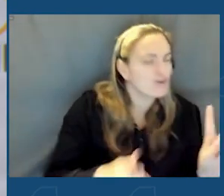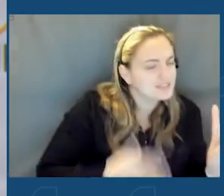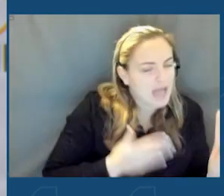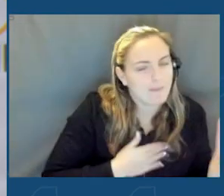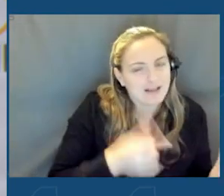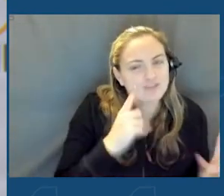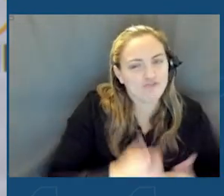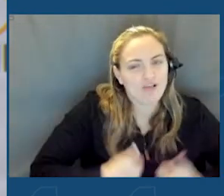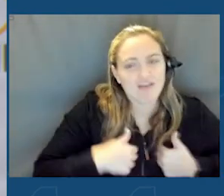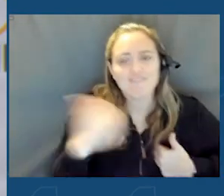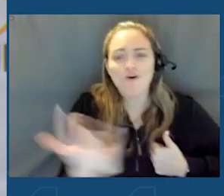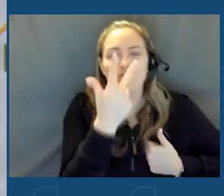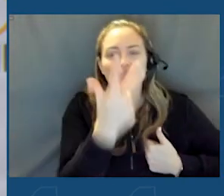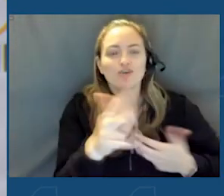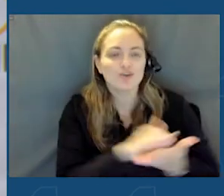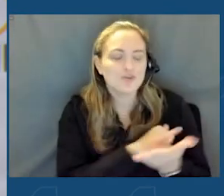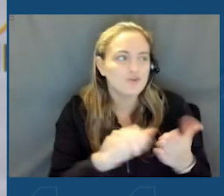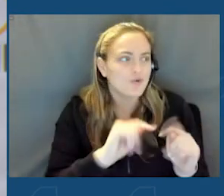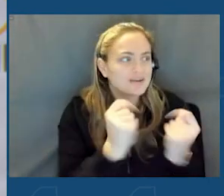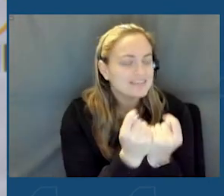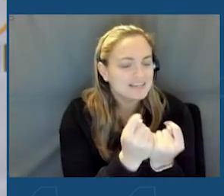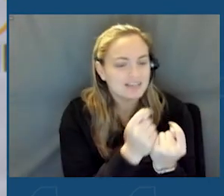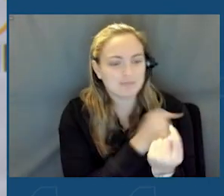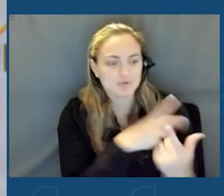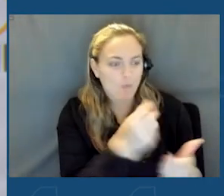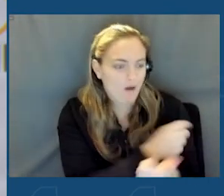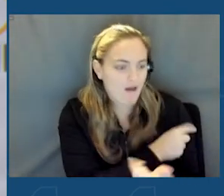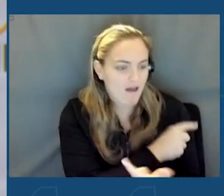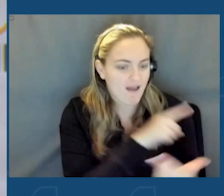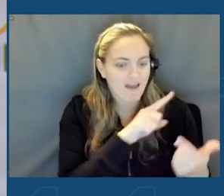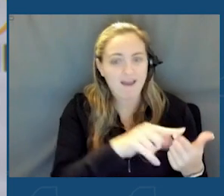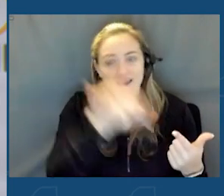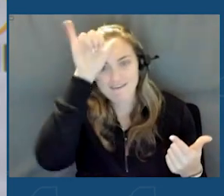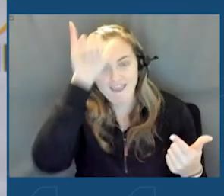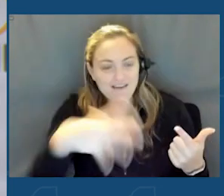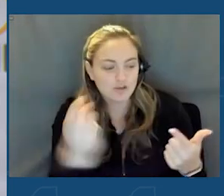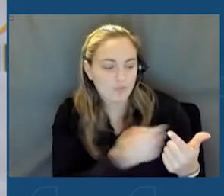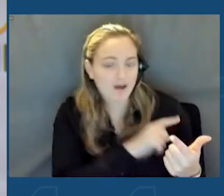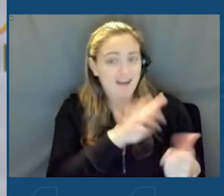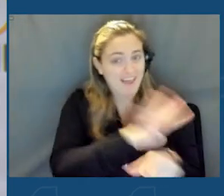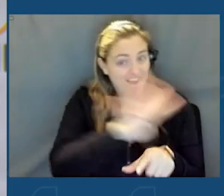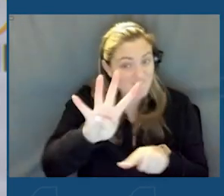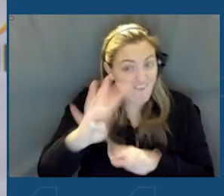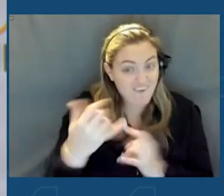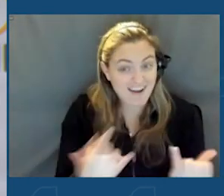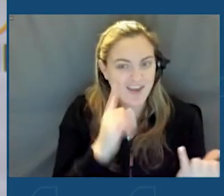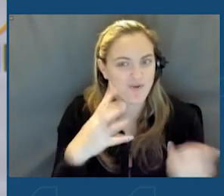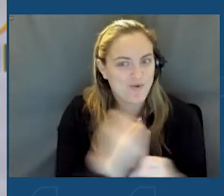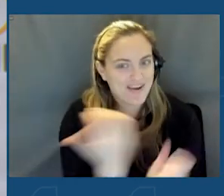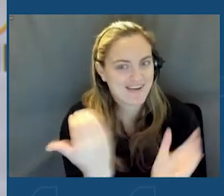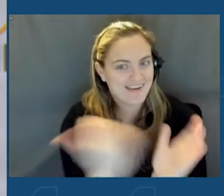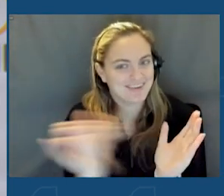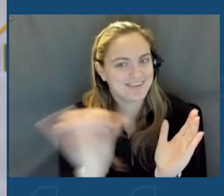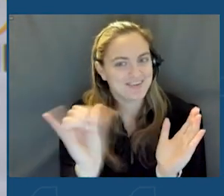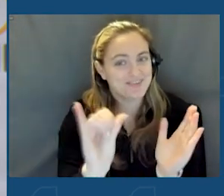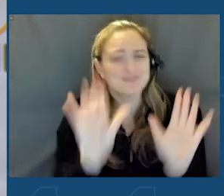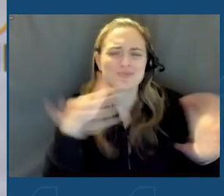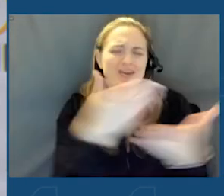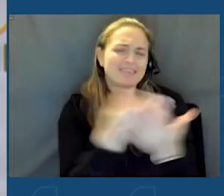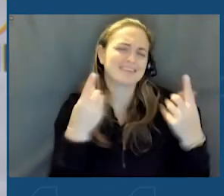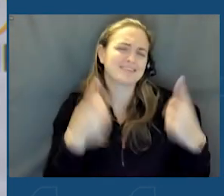New York teams win. The Yankees won. We'll win again at 4 o'clock today, so these are great things that are happening.